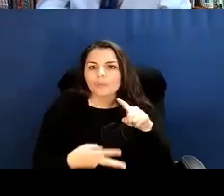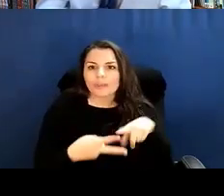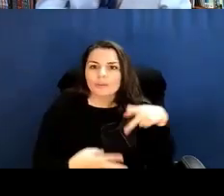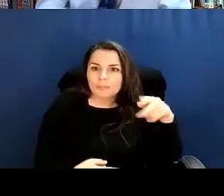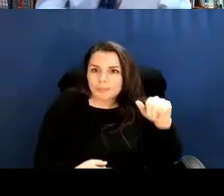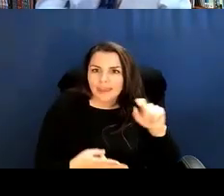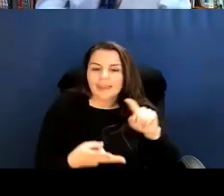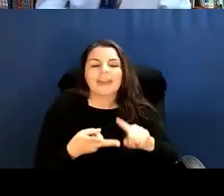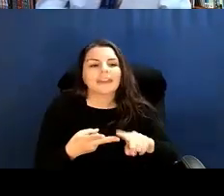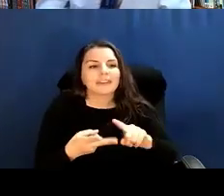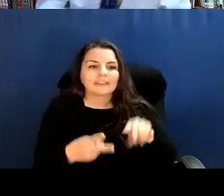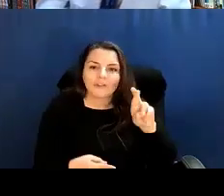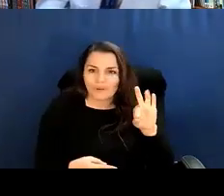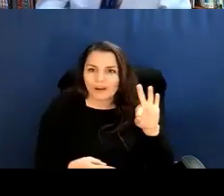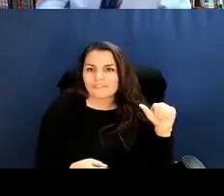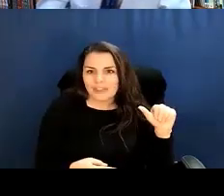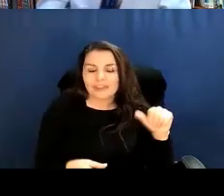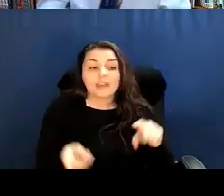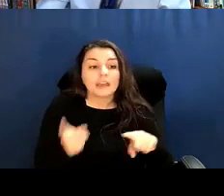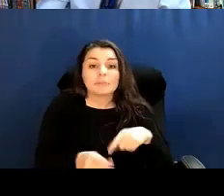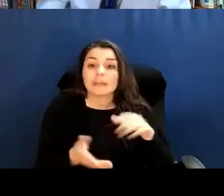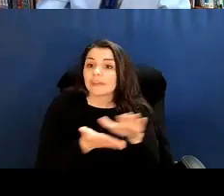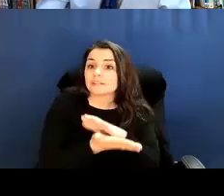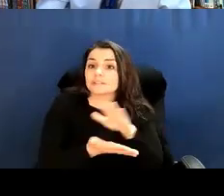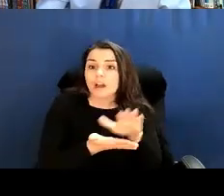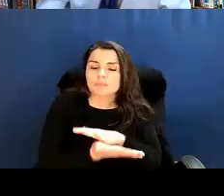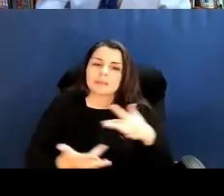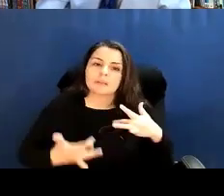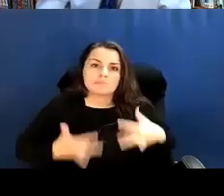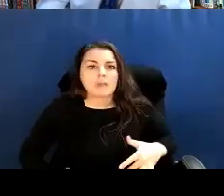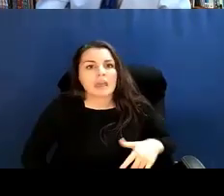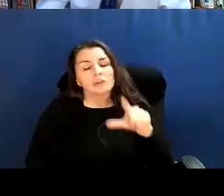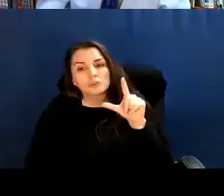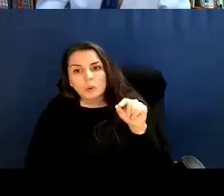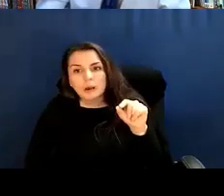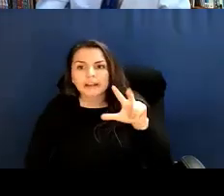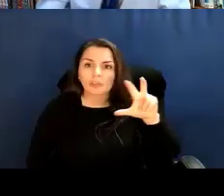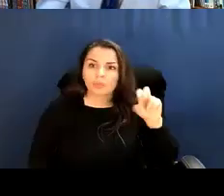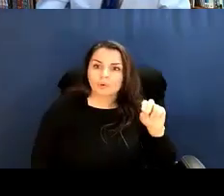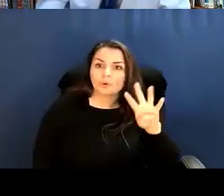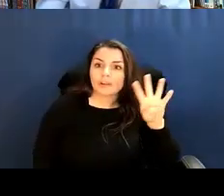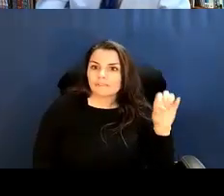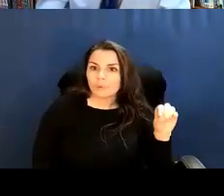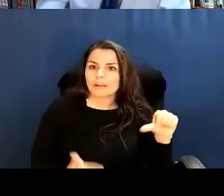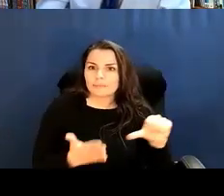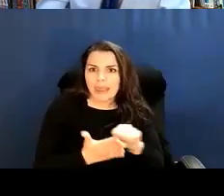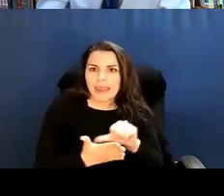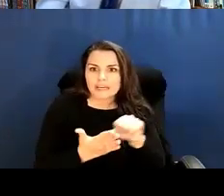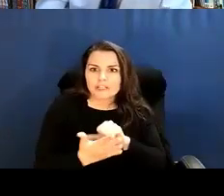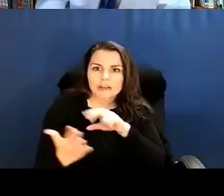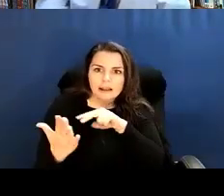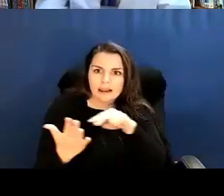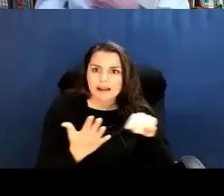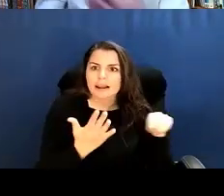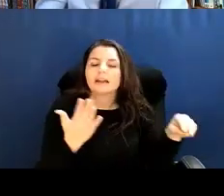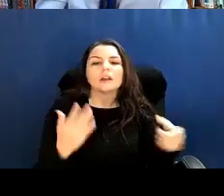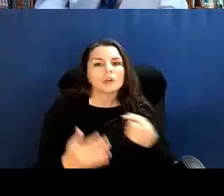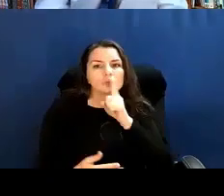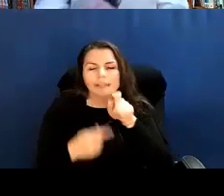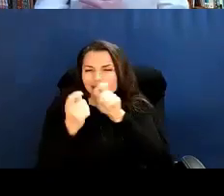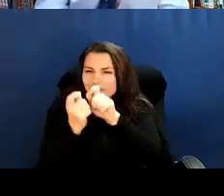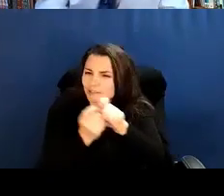this document, which can run anywhere from 20 to 30 to 40 pages long, and is very detailed, very specific, gives